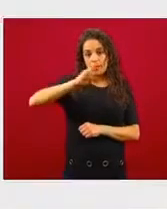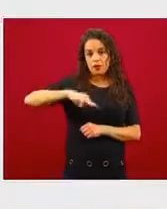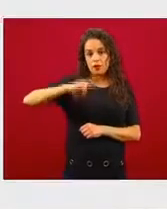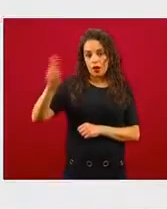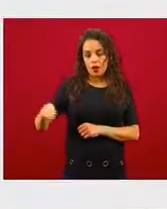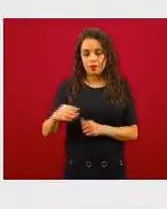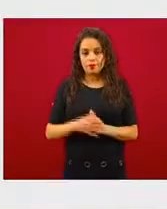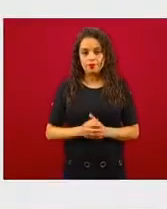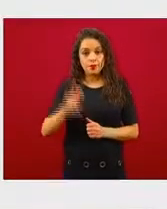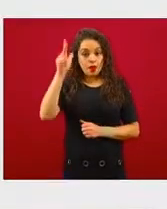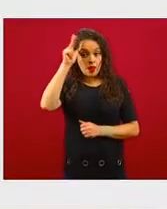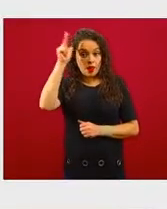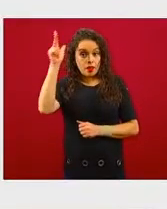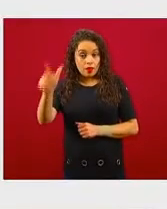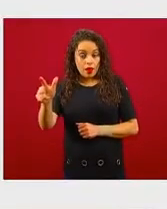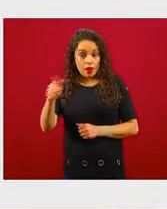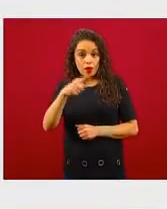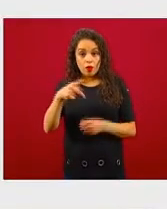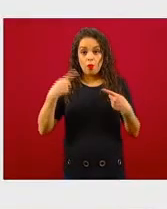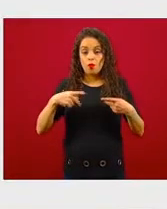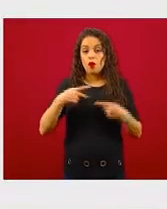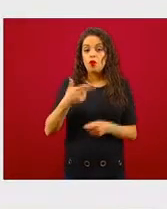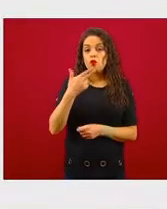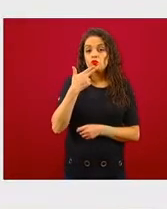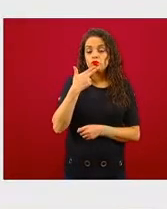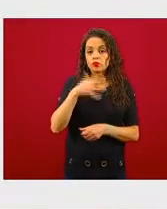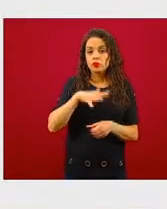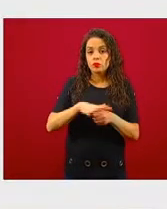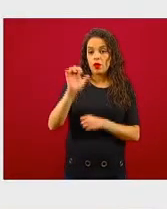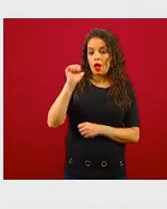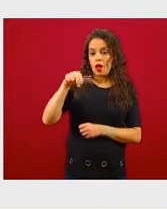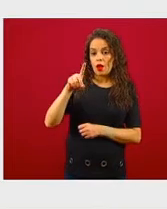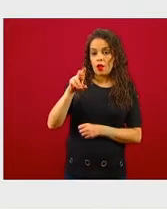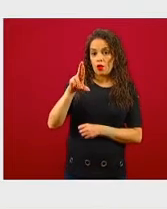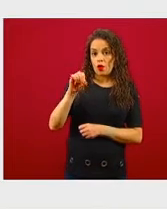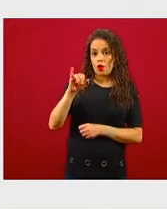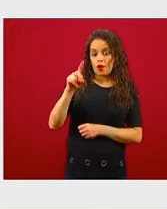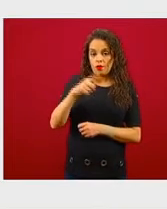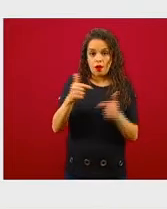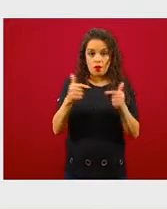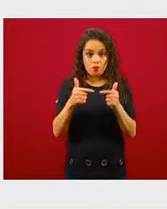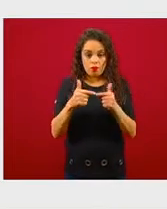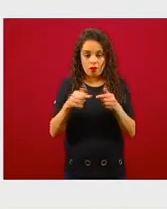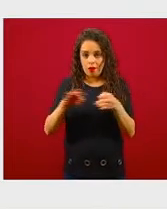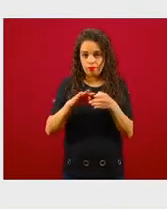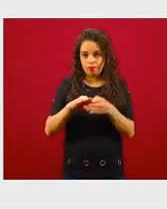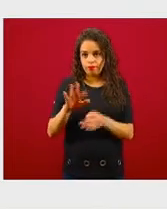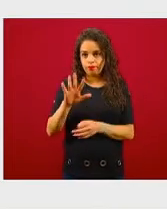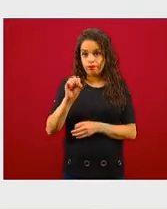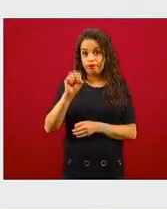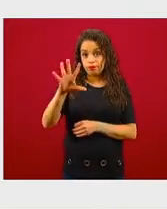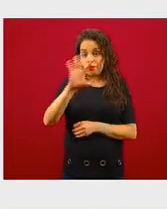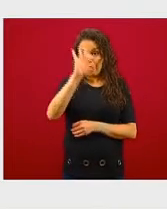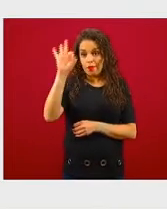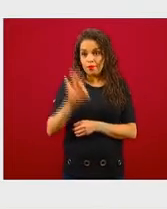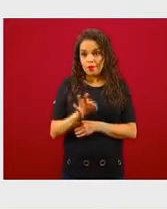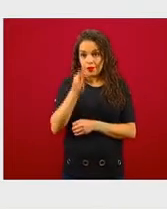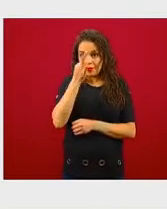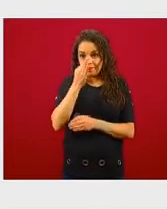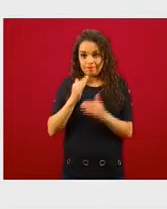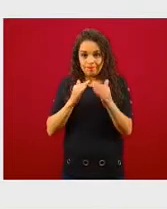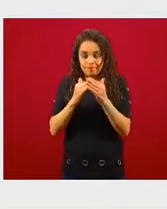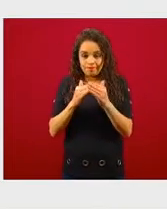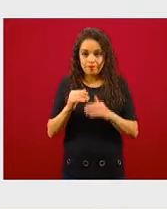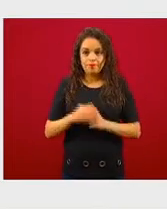Hidalgo, Jalisco, Mexico State, and Michoacán. In Hidalgo, in Google's Android system, are